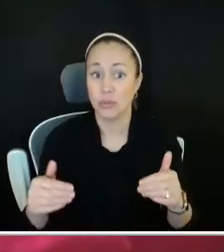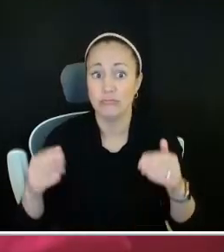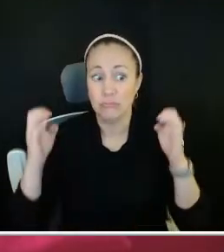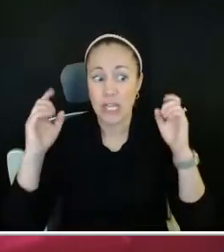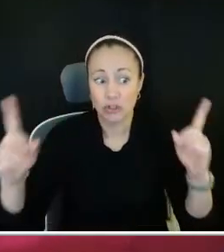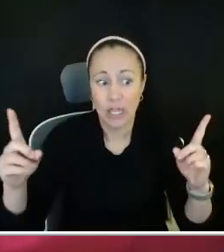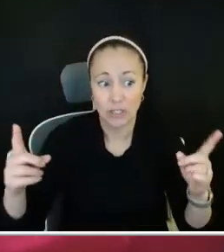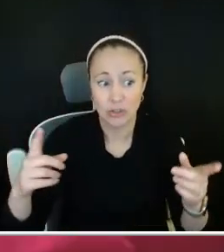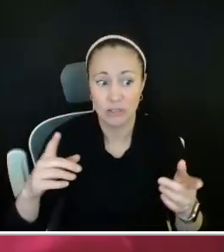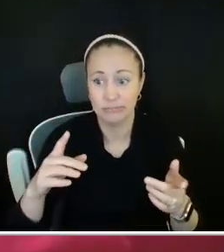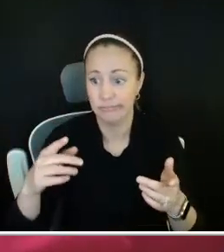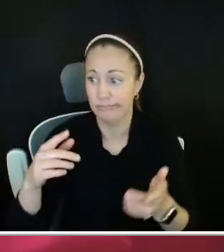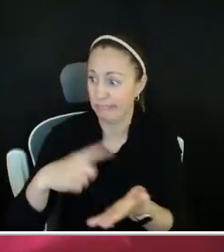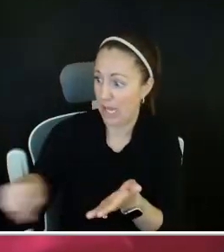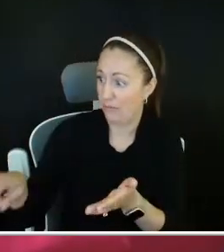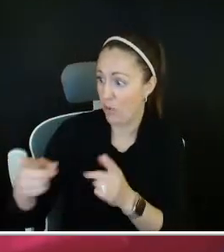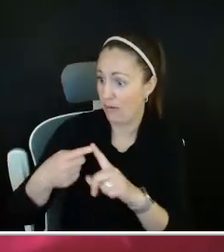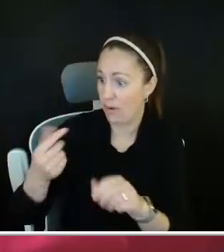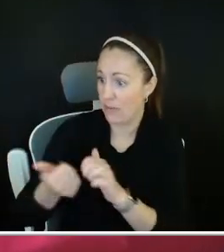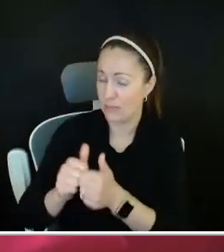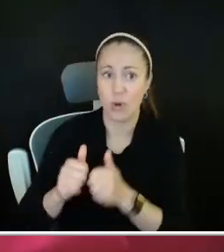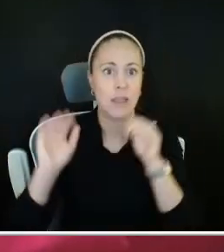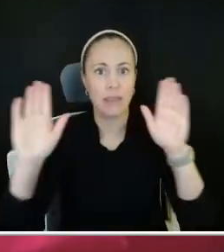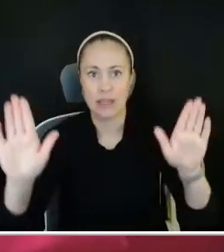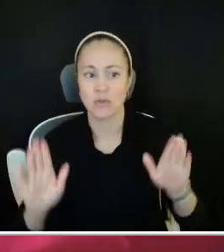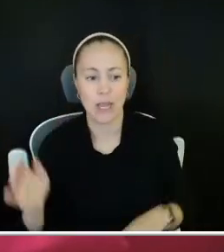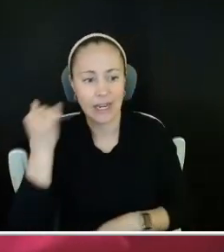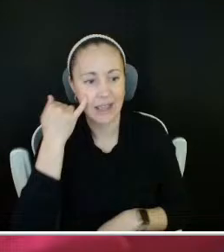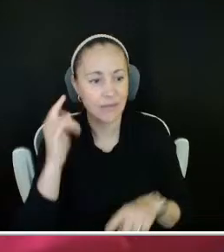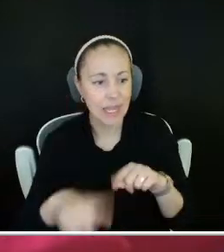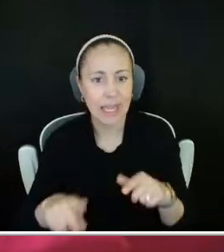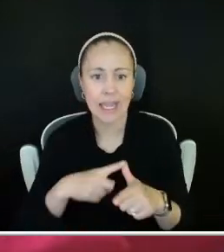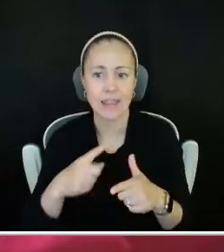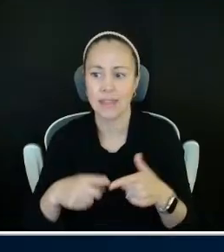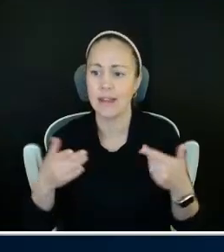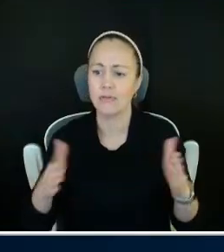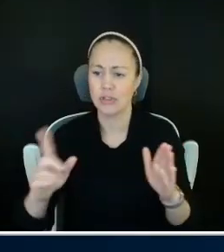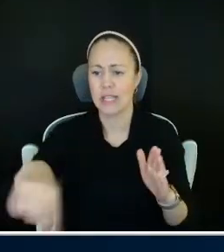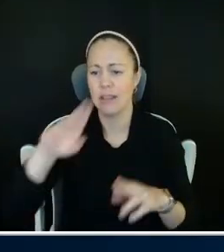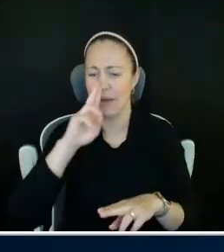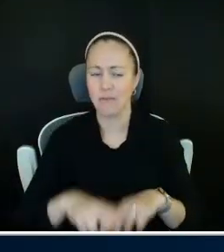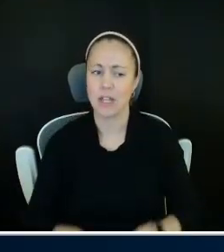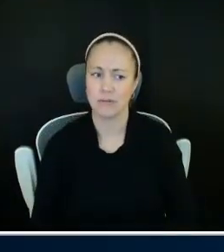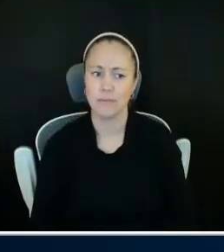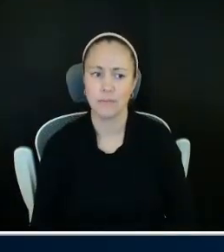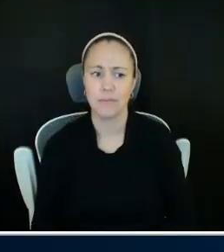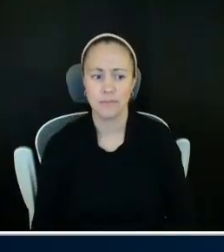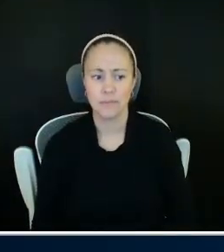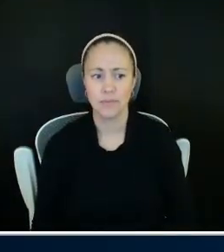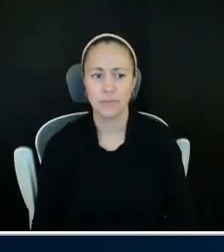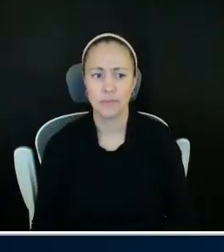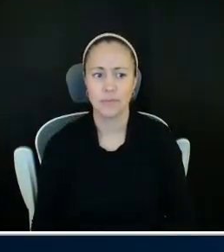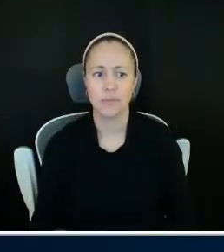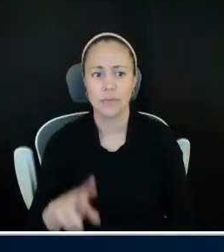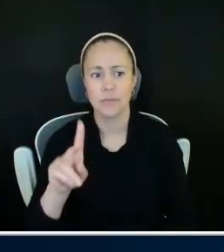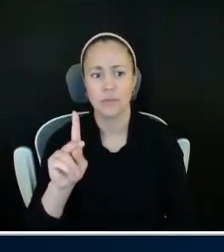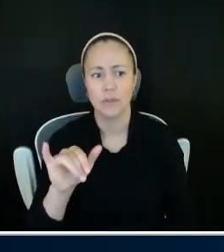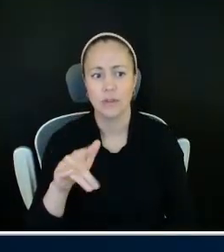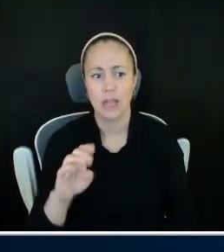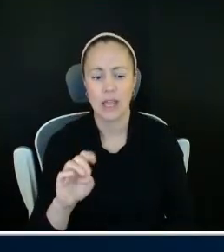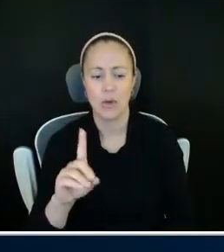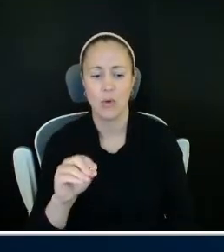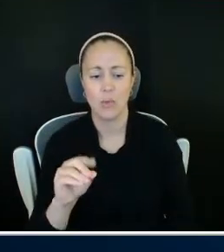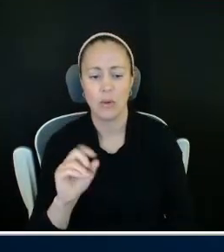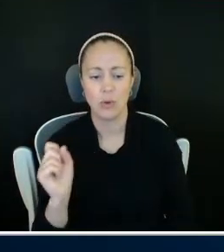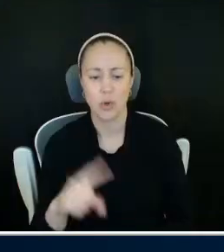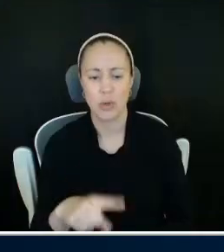playing a sport, great. If not, let them have their time. Kyle, I have one more question for you, and then we have some viewer